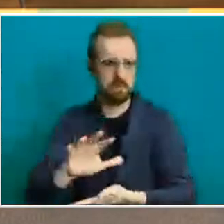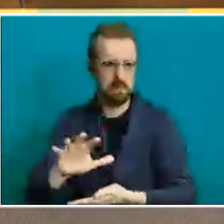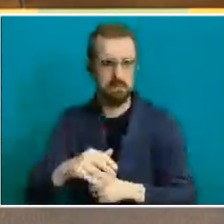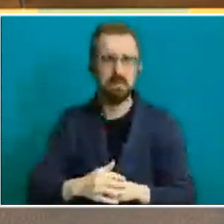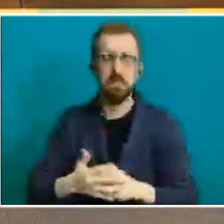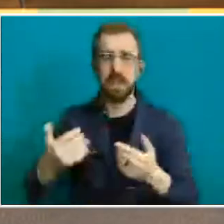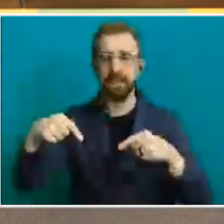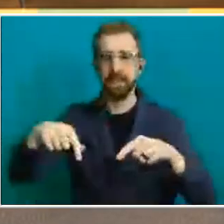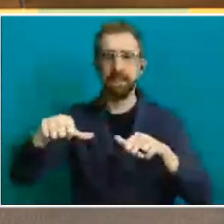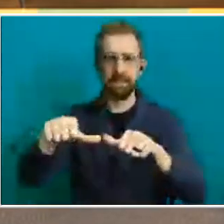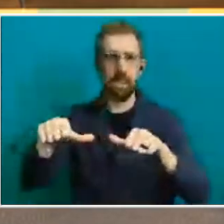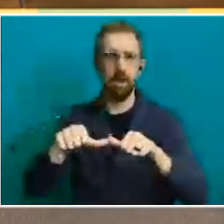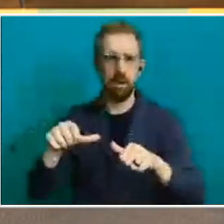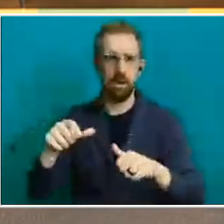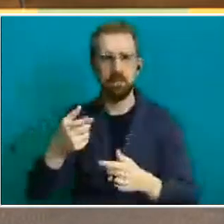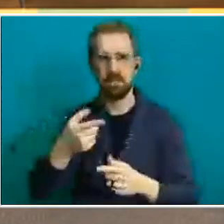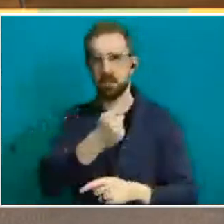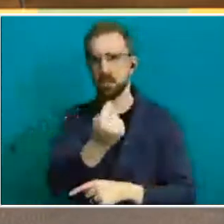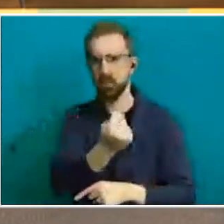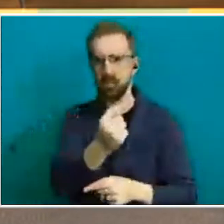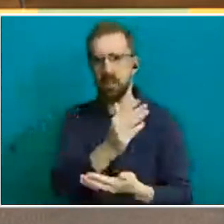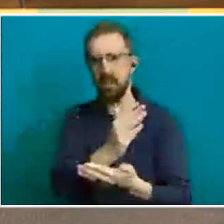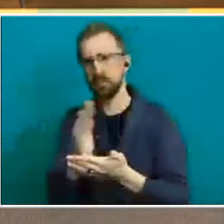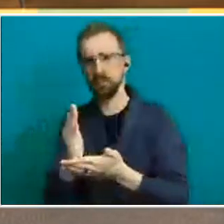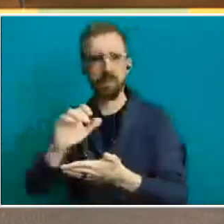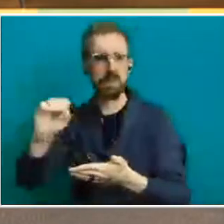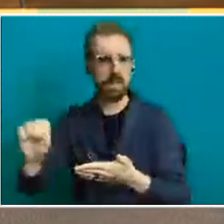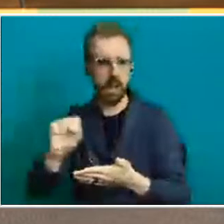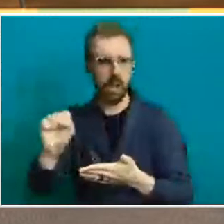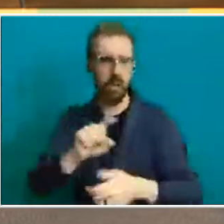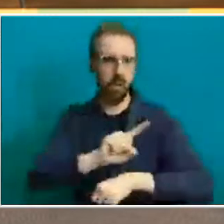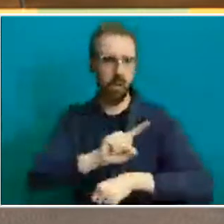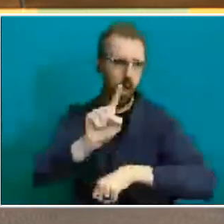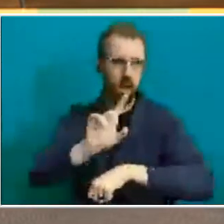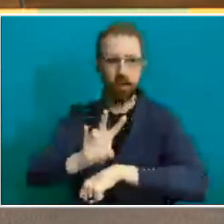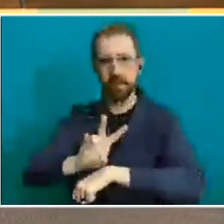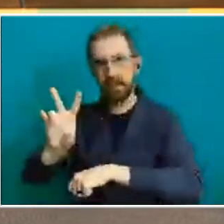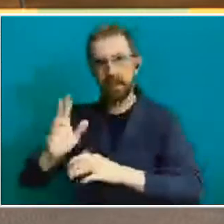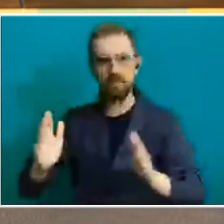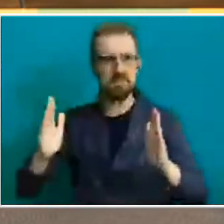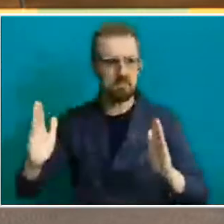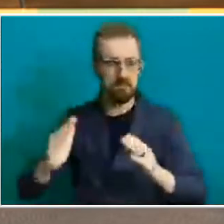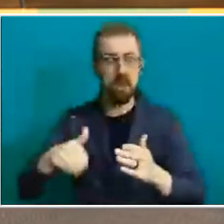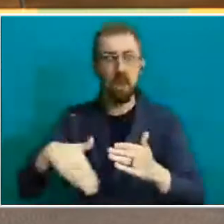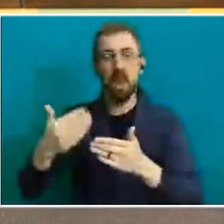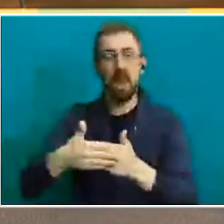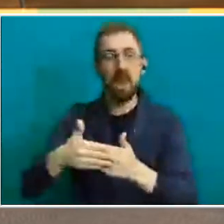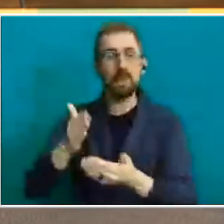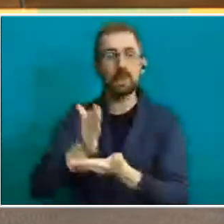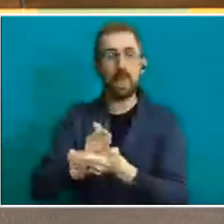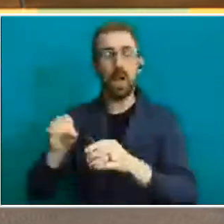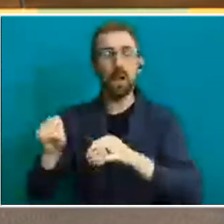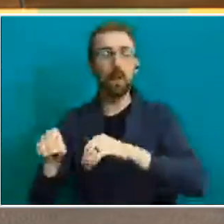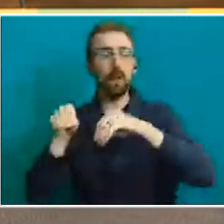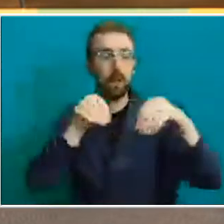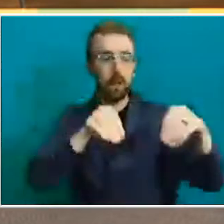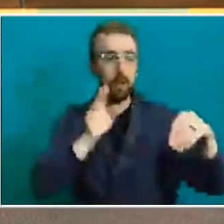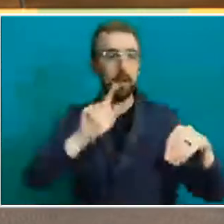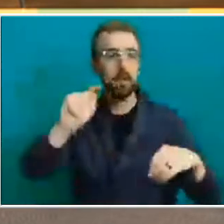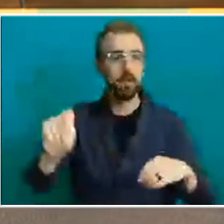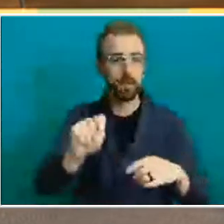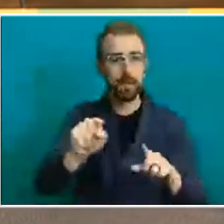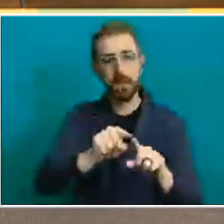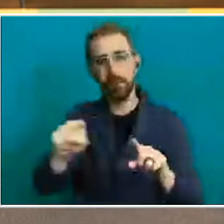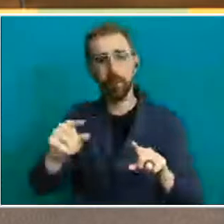area from Tuesday to Saturday from 1 to 7, and then our next stop next week will be Tuesday through Friday